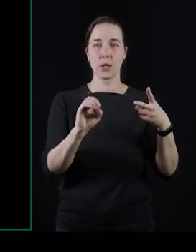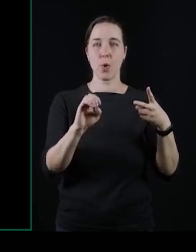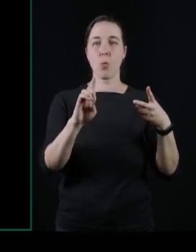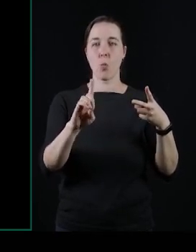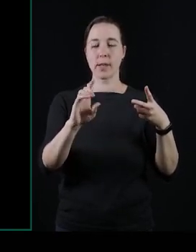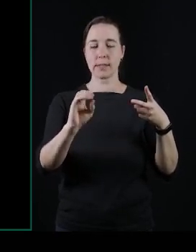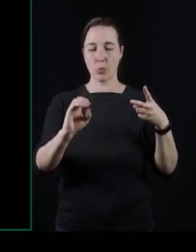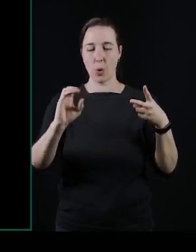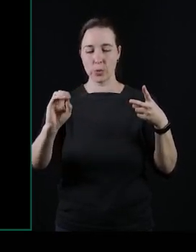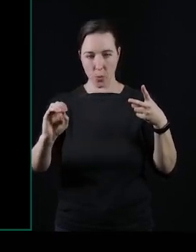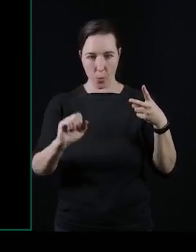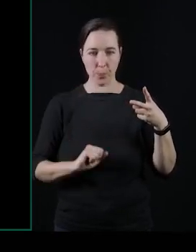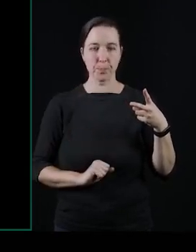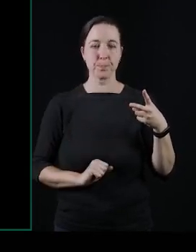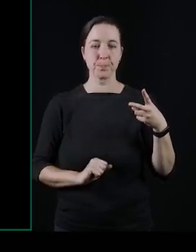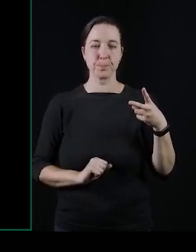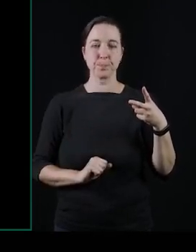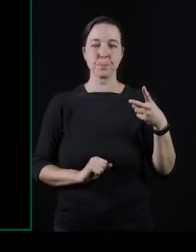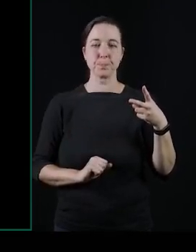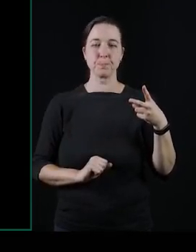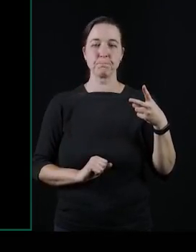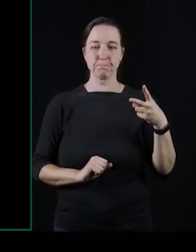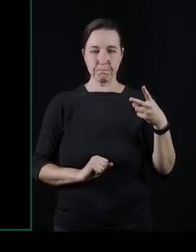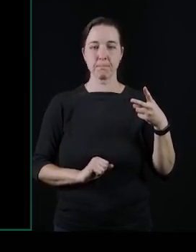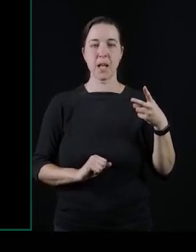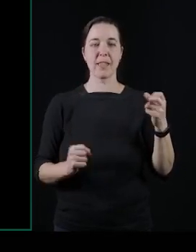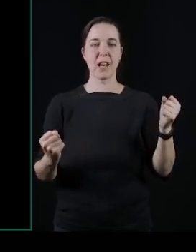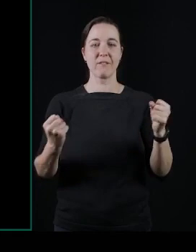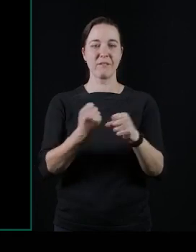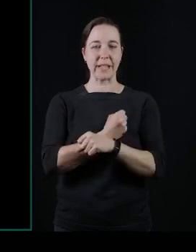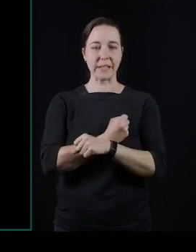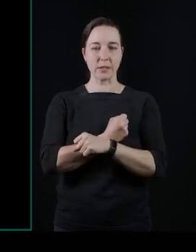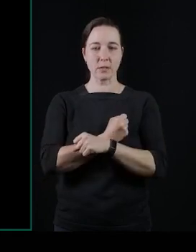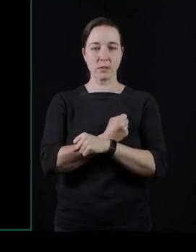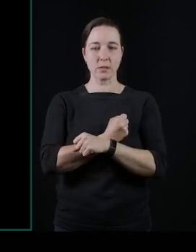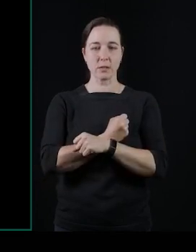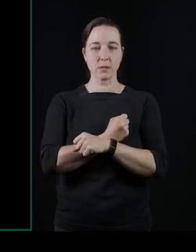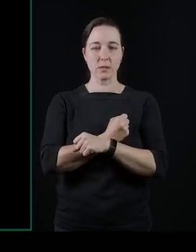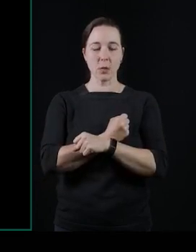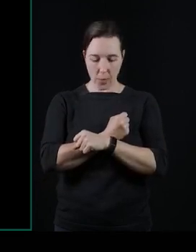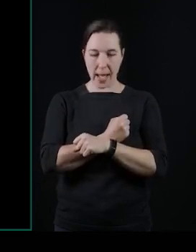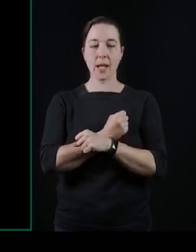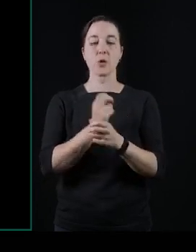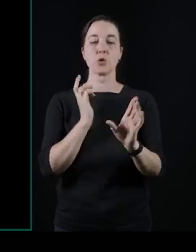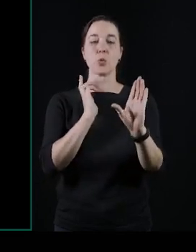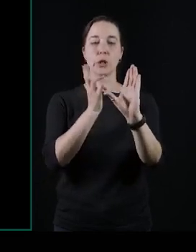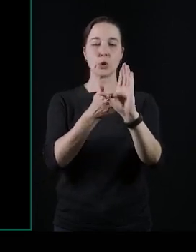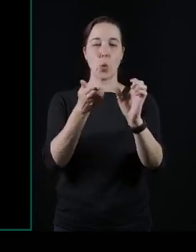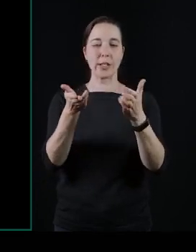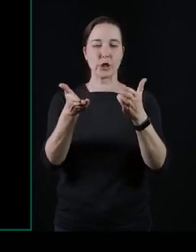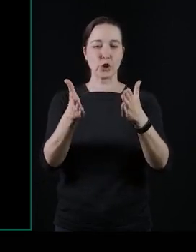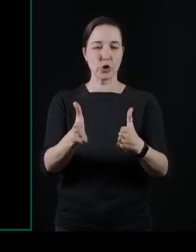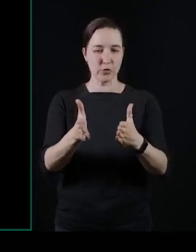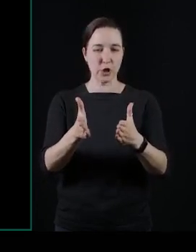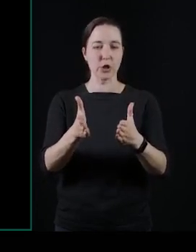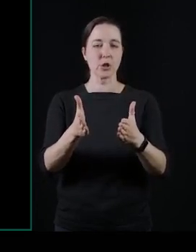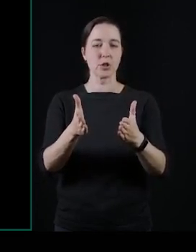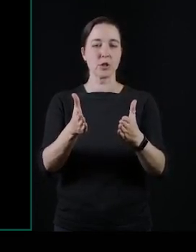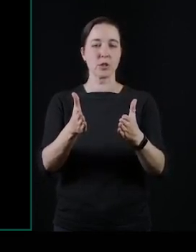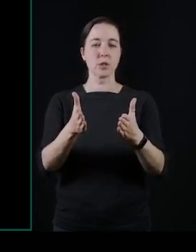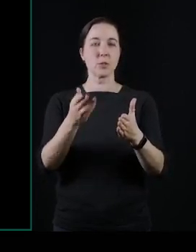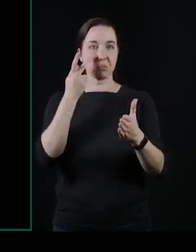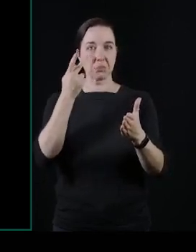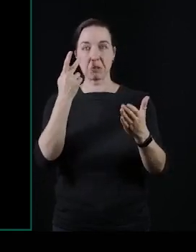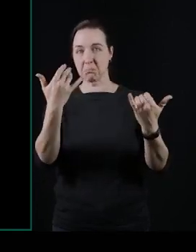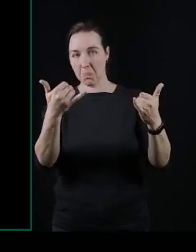3130100. And in fight, we will join the server. We see here that we are playing the game.